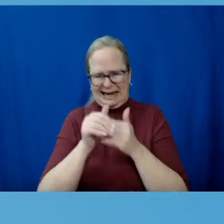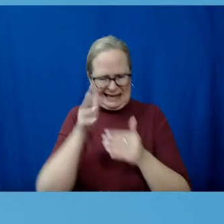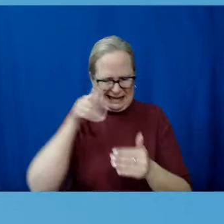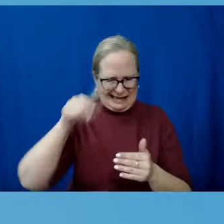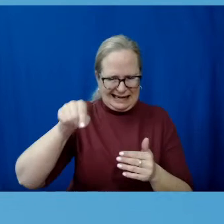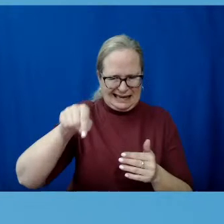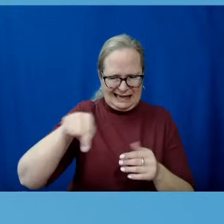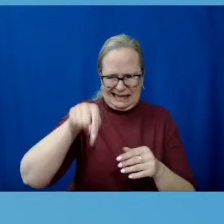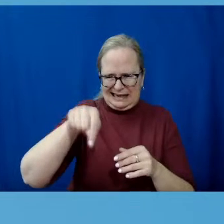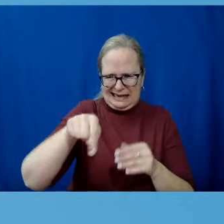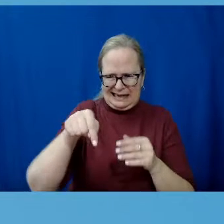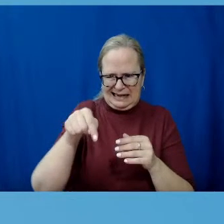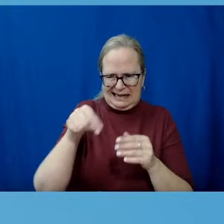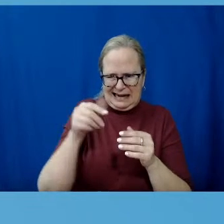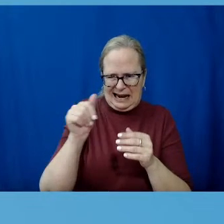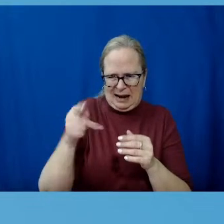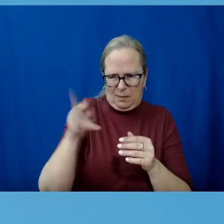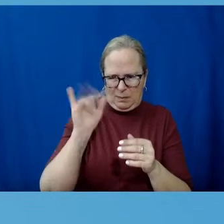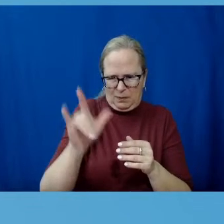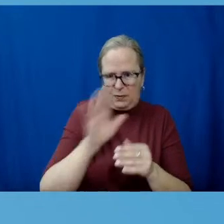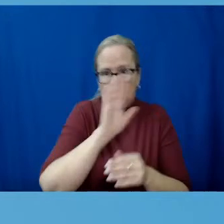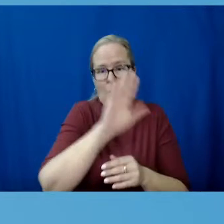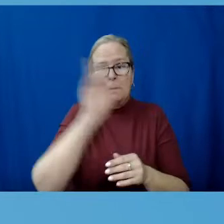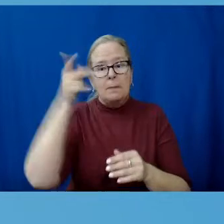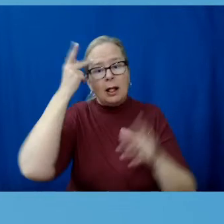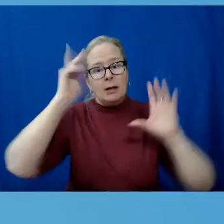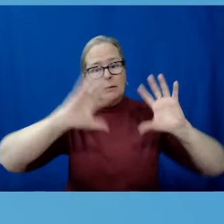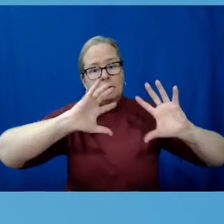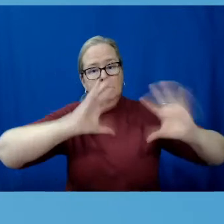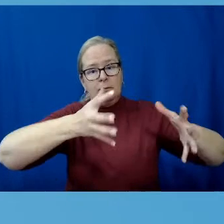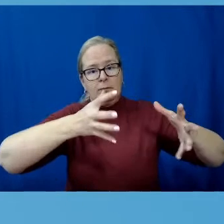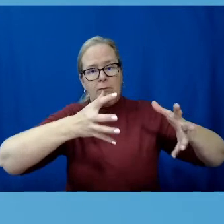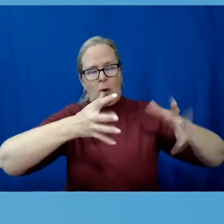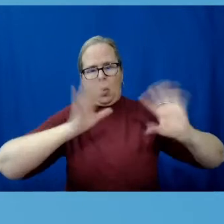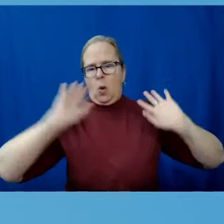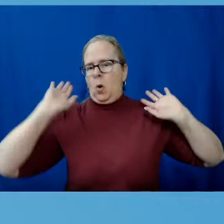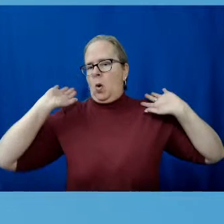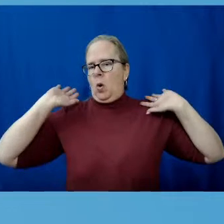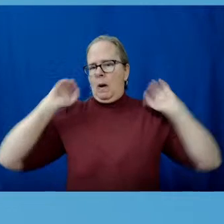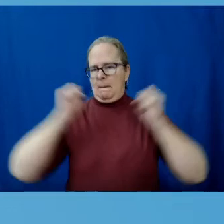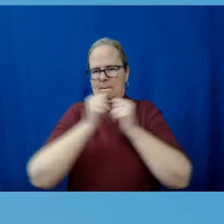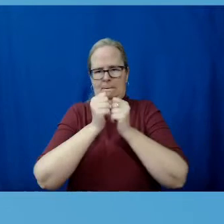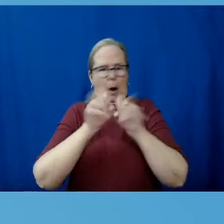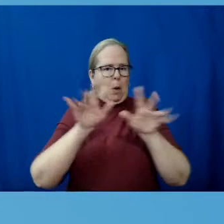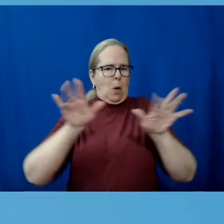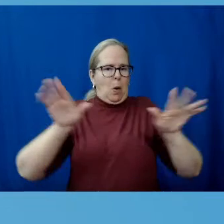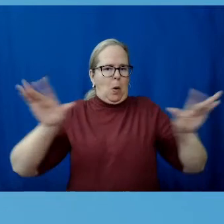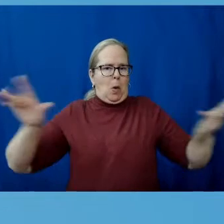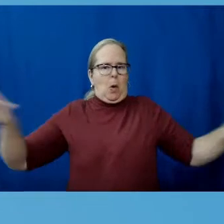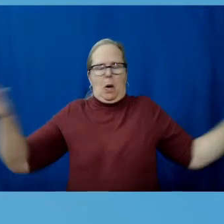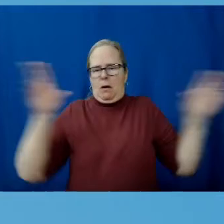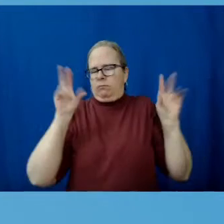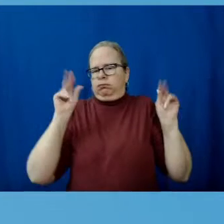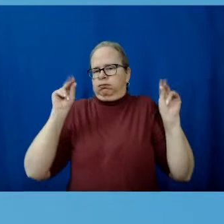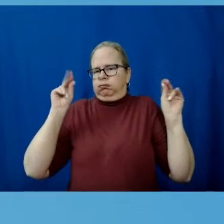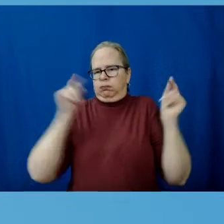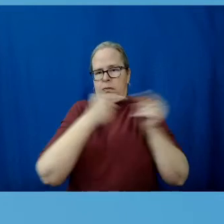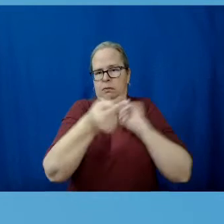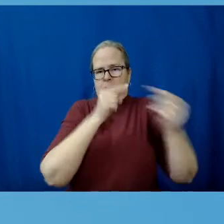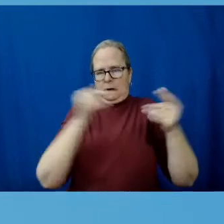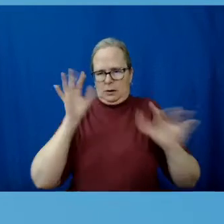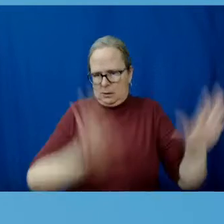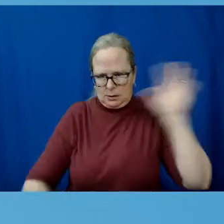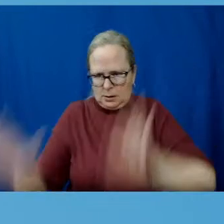different parties, have been pretty quick to toss leaders overboard. Even someone as powerful as Ralph